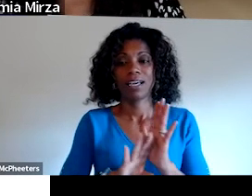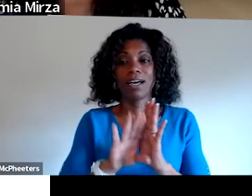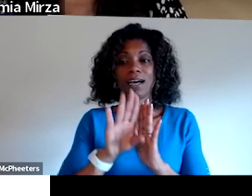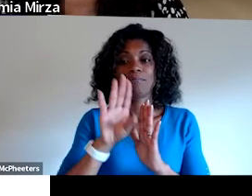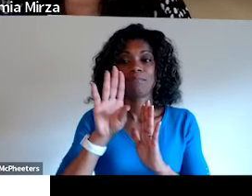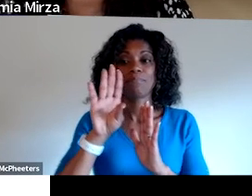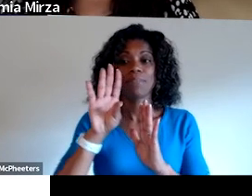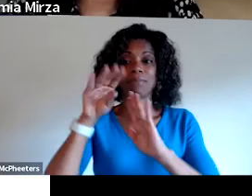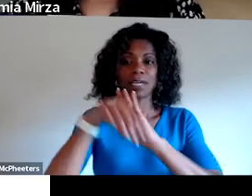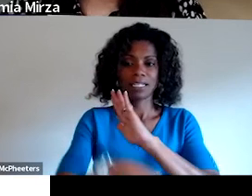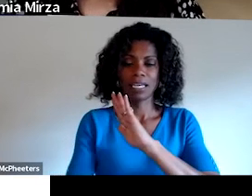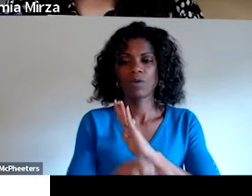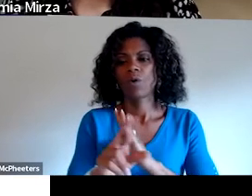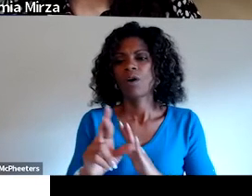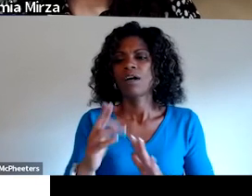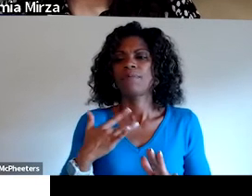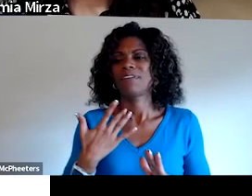around this topic as well.